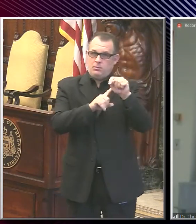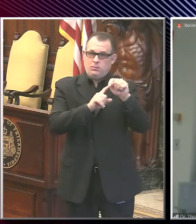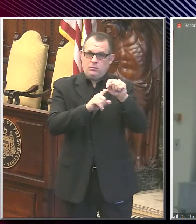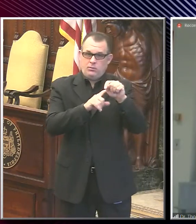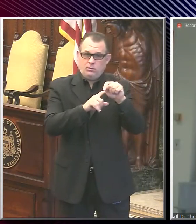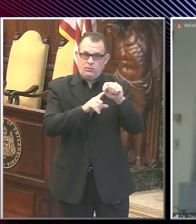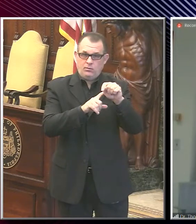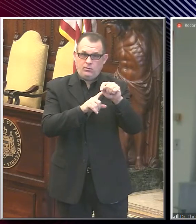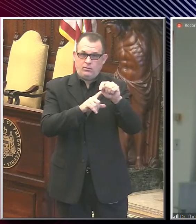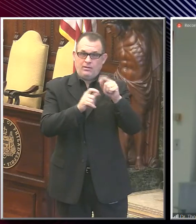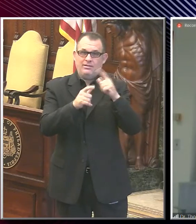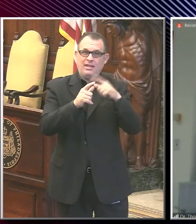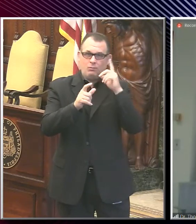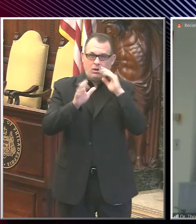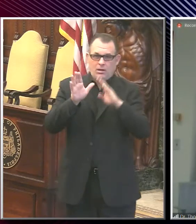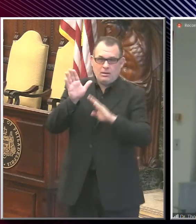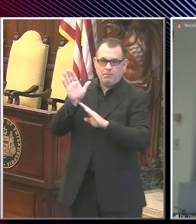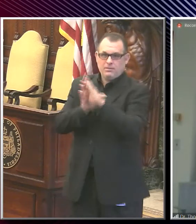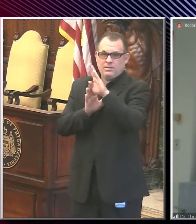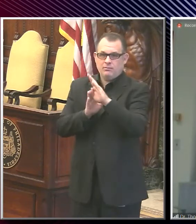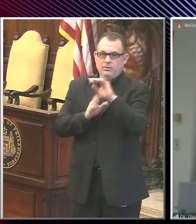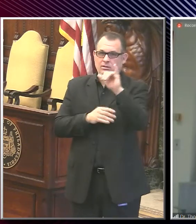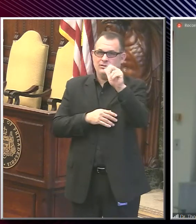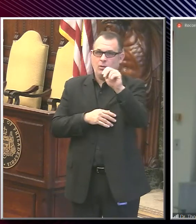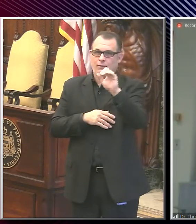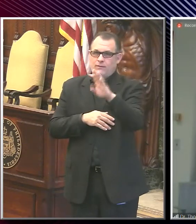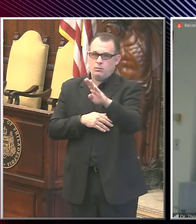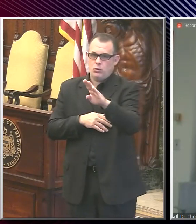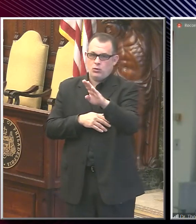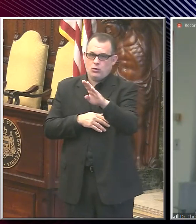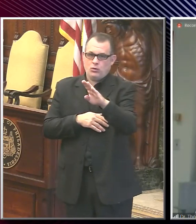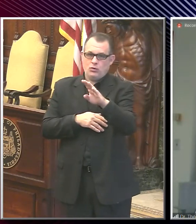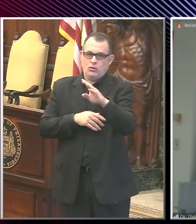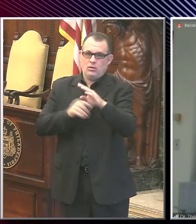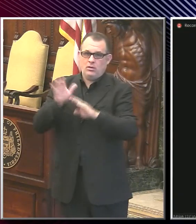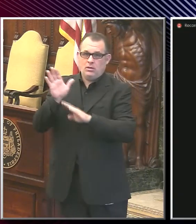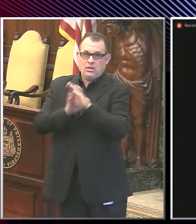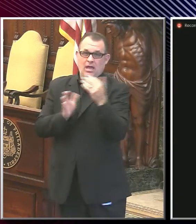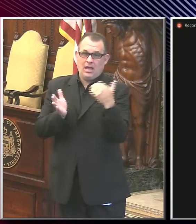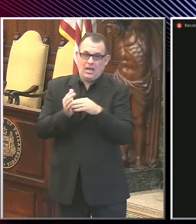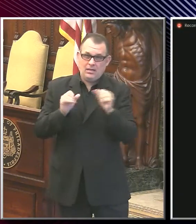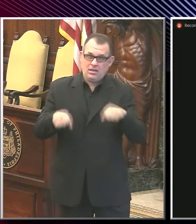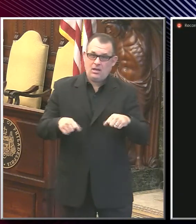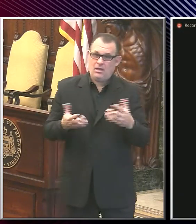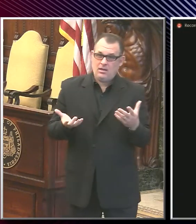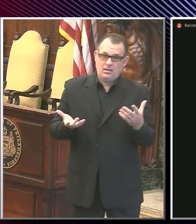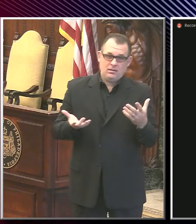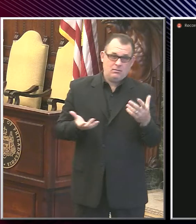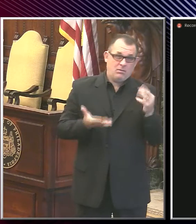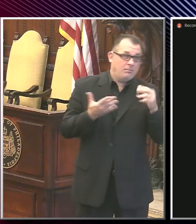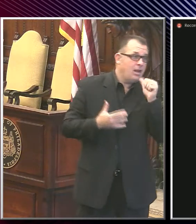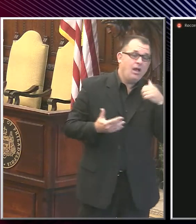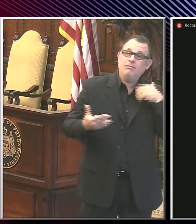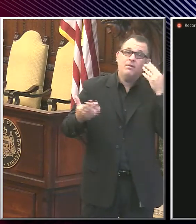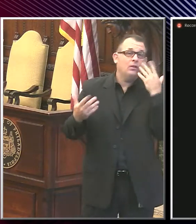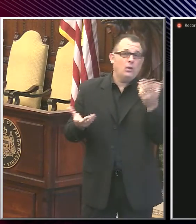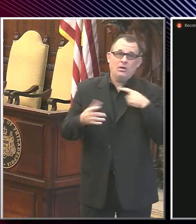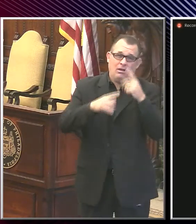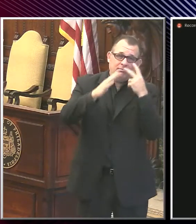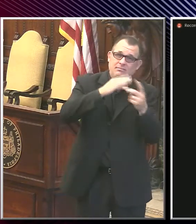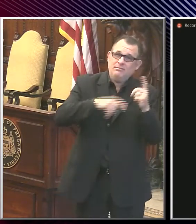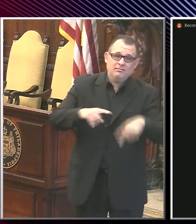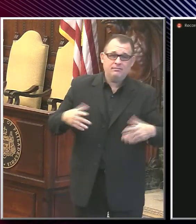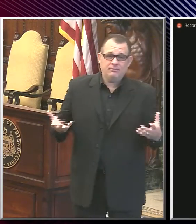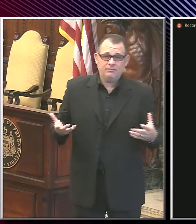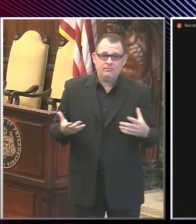could see the effect of this on this virus at any time or not at all. And then I think this is COVID related. Can I ask a question